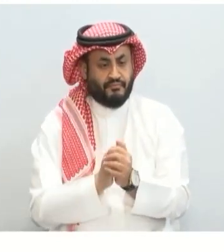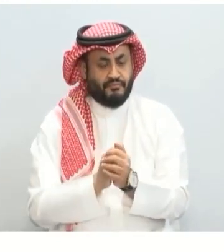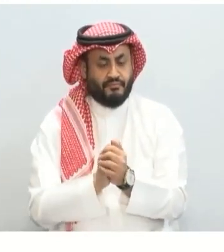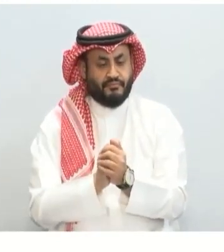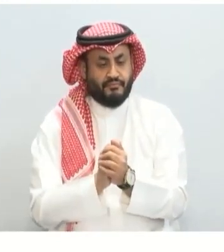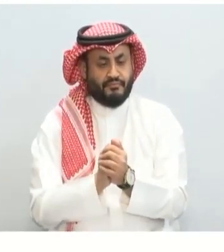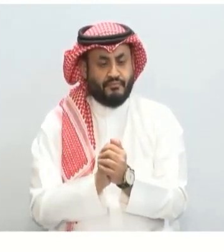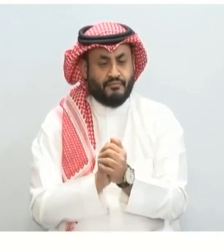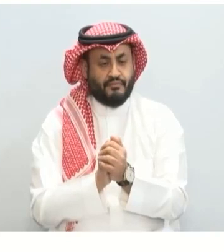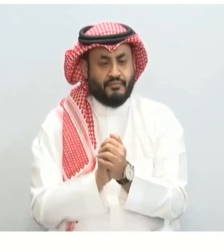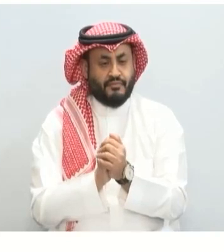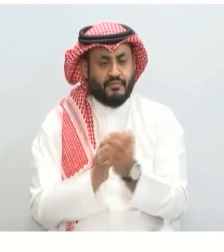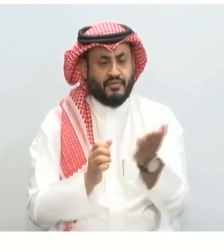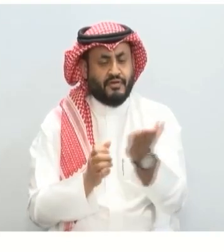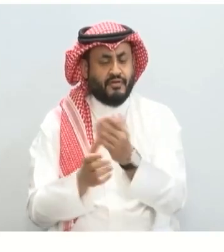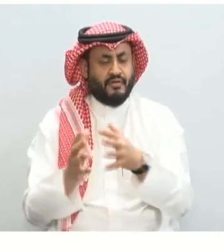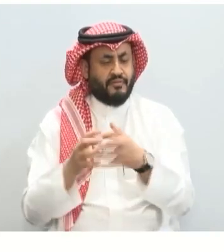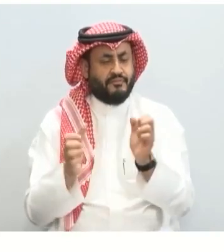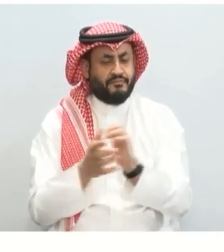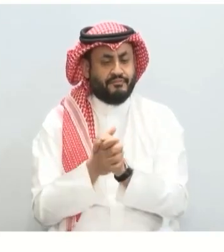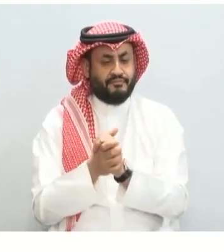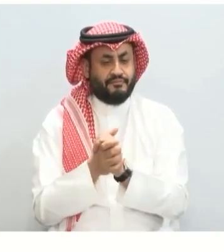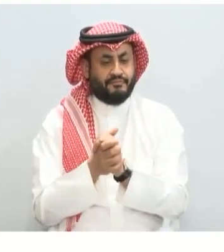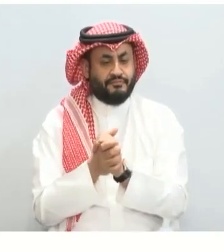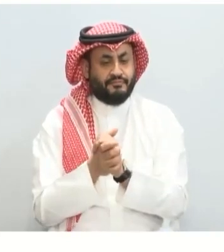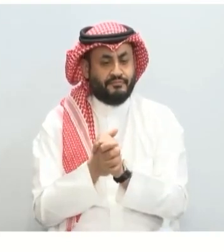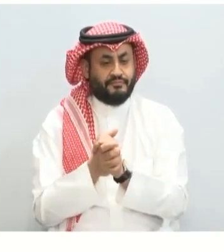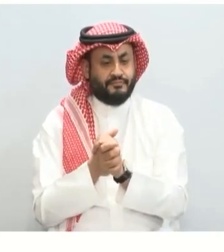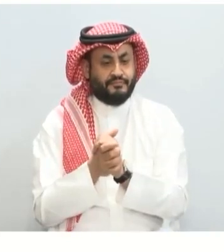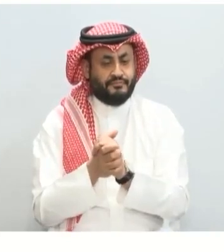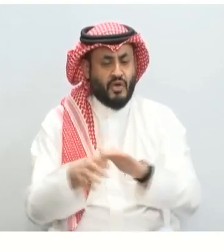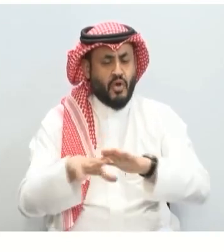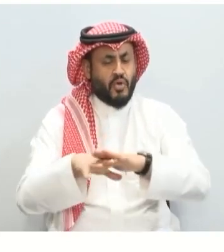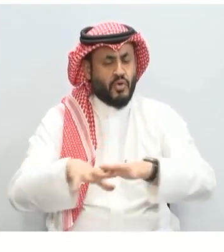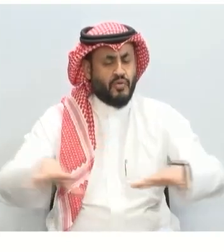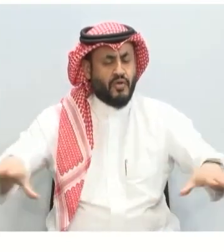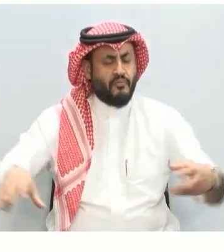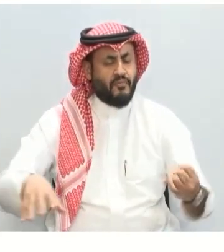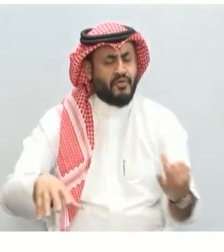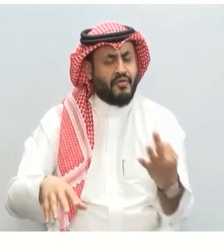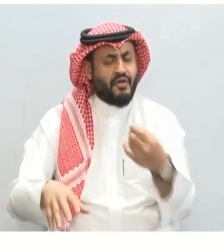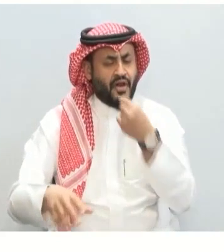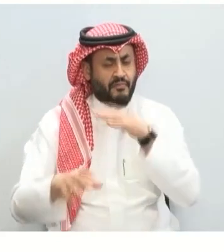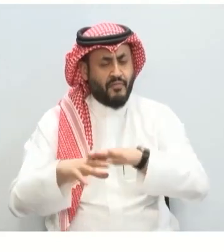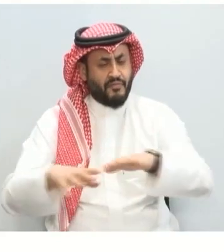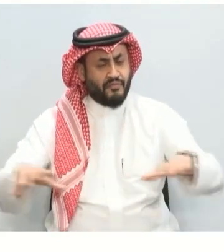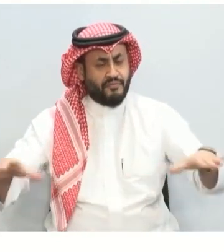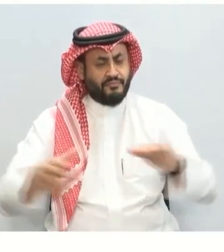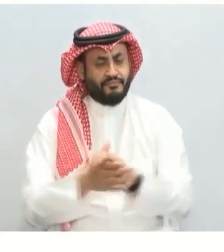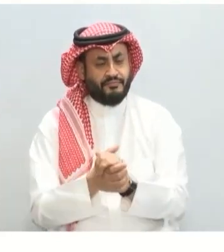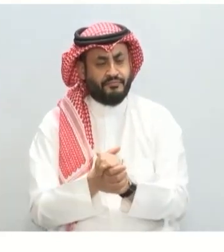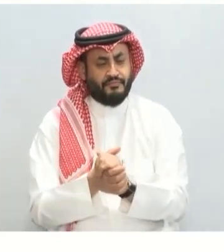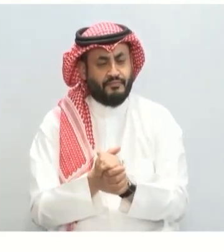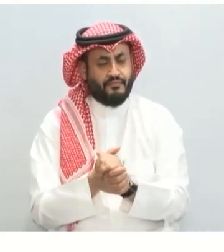a table. Spread means an abundant meal laid out on a table, whipped it